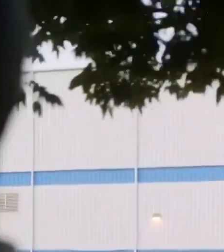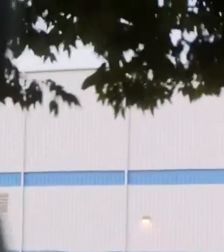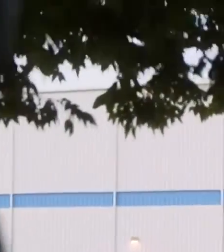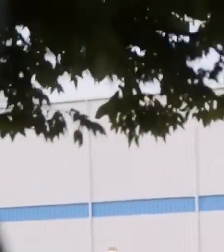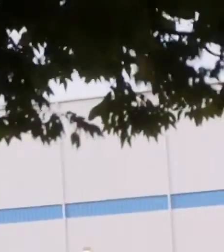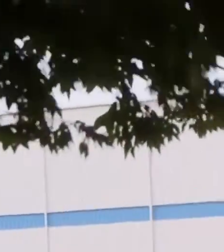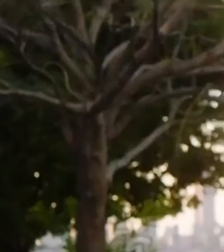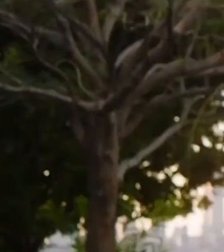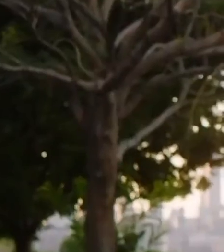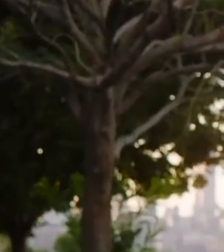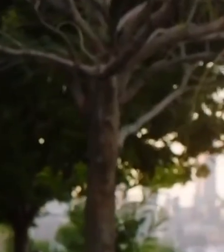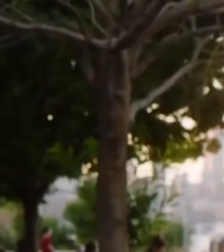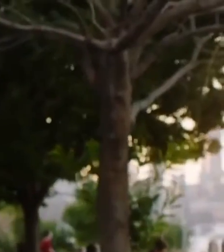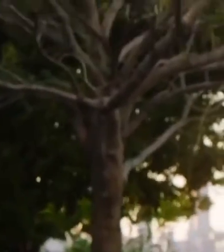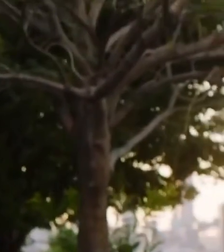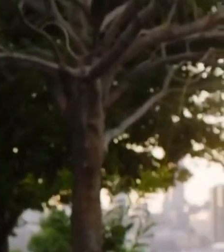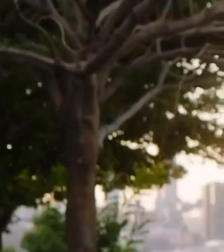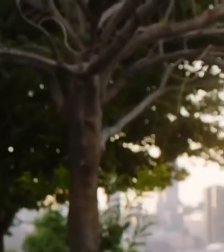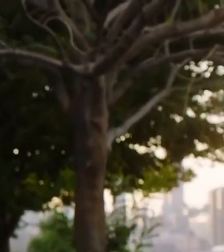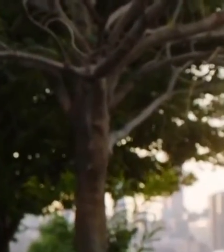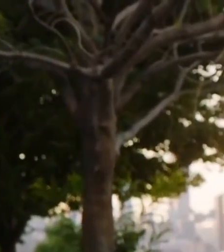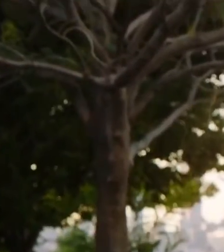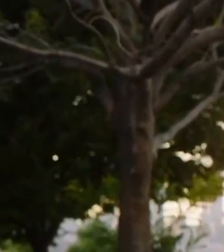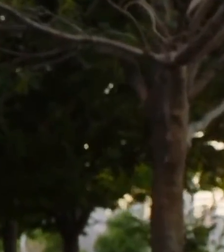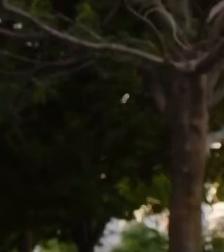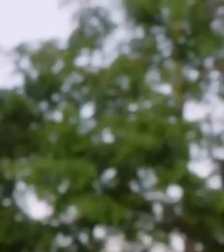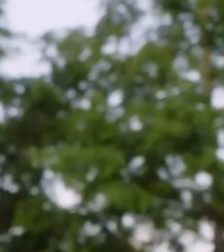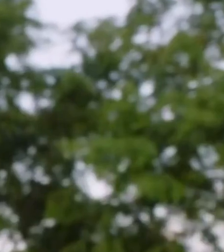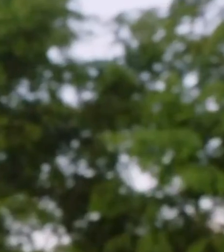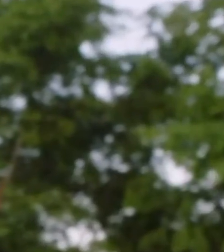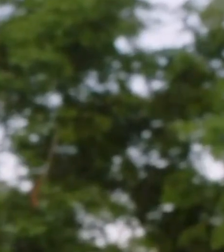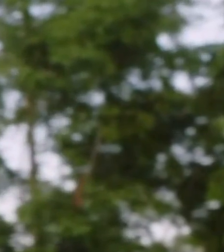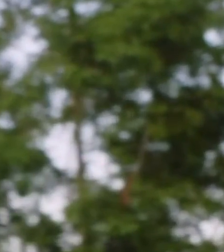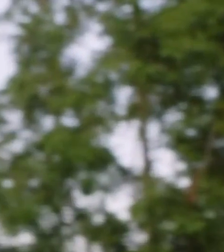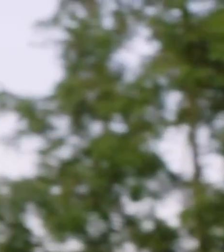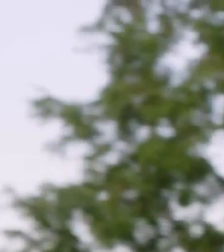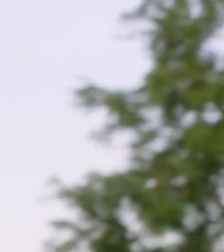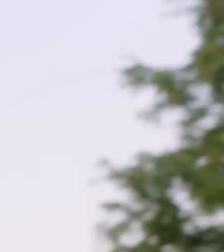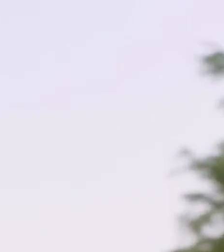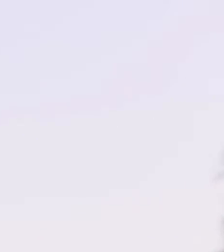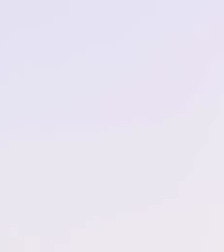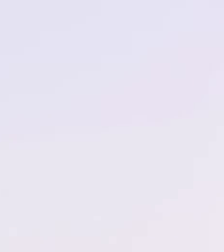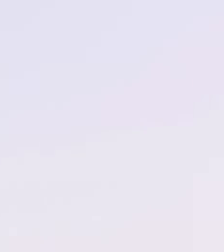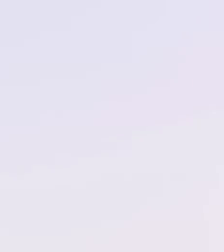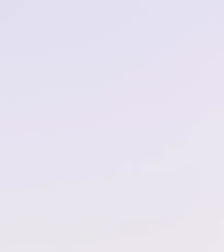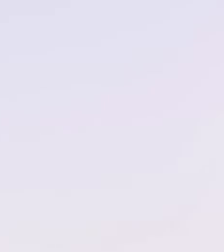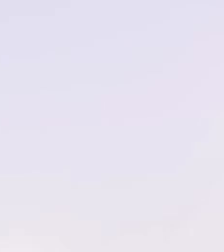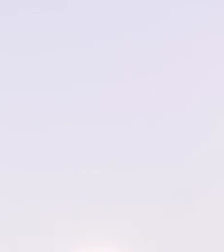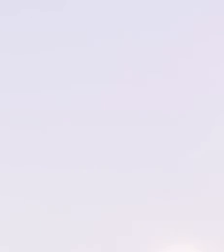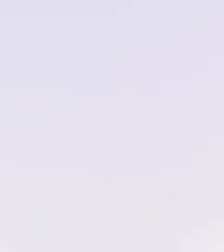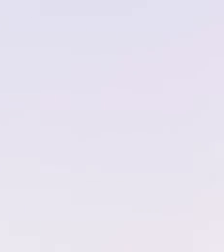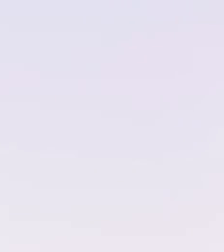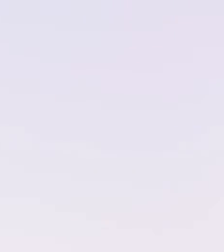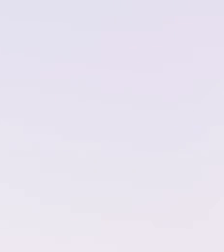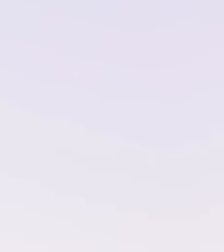mom. It's either you work and figure it out or you lose this fight in